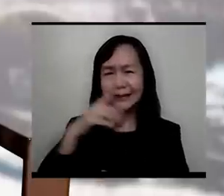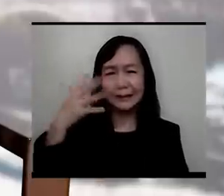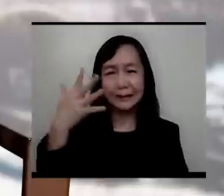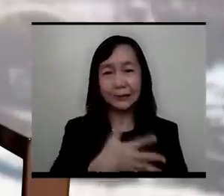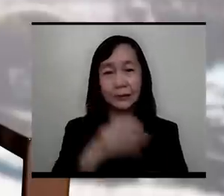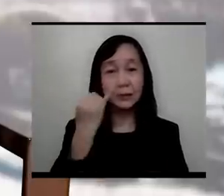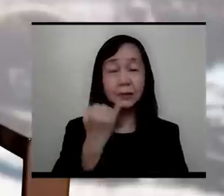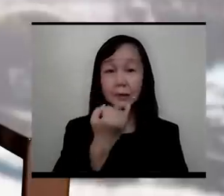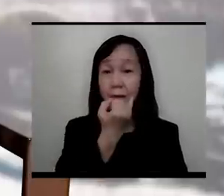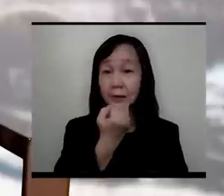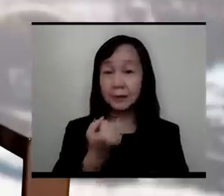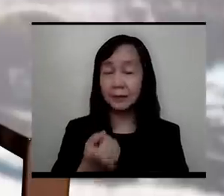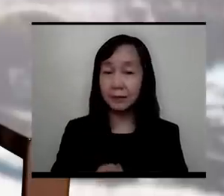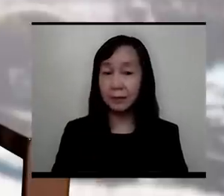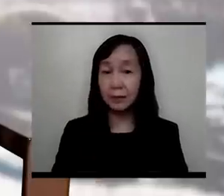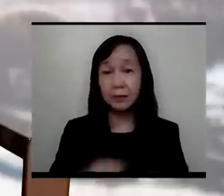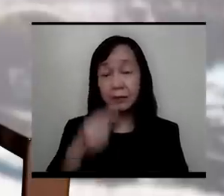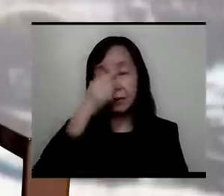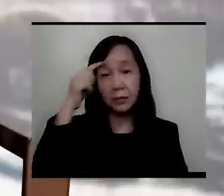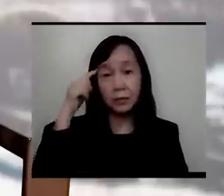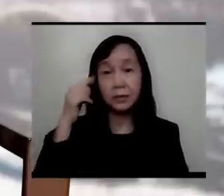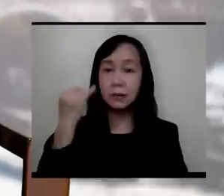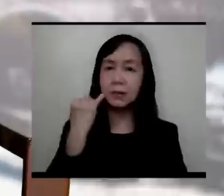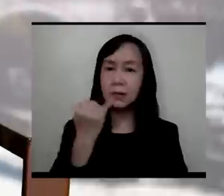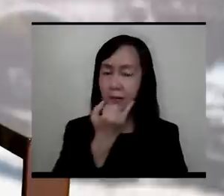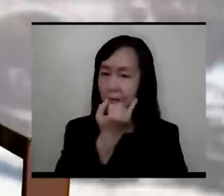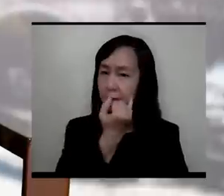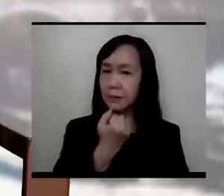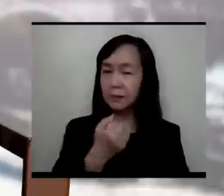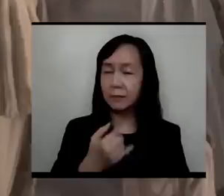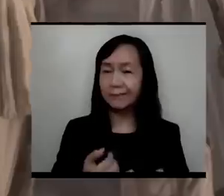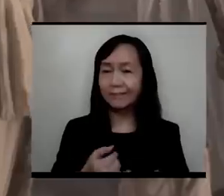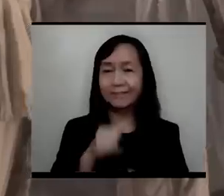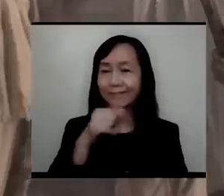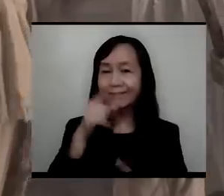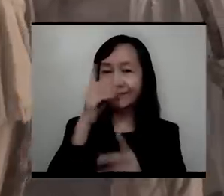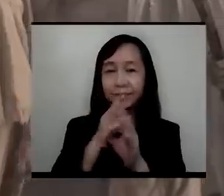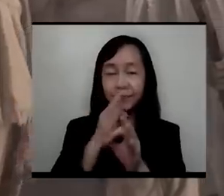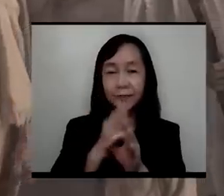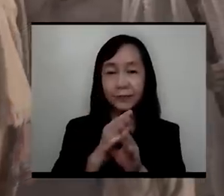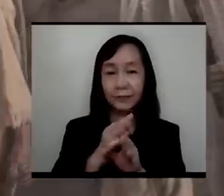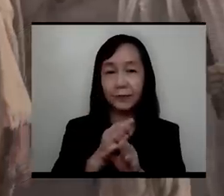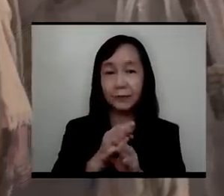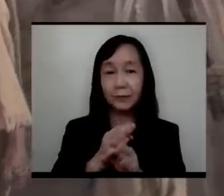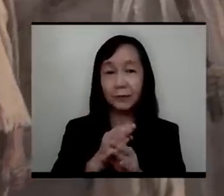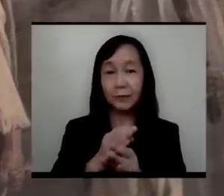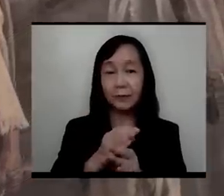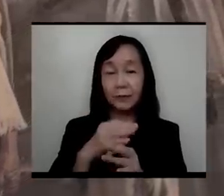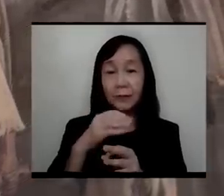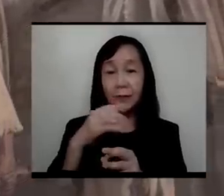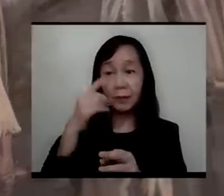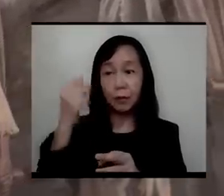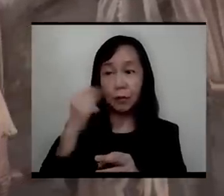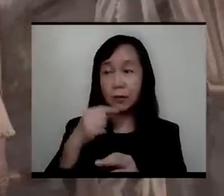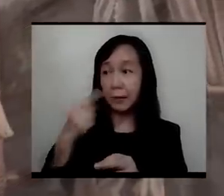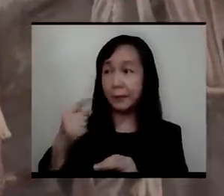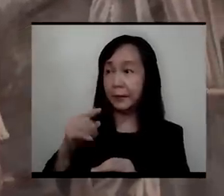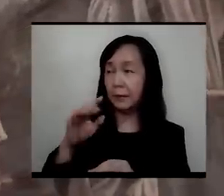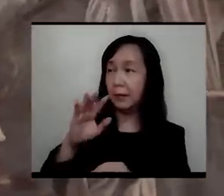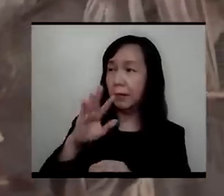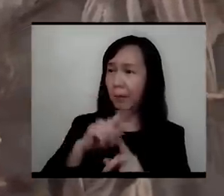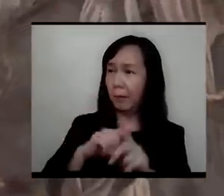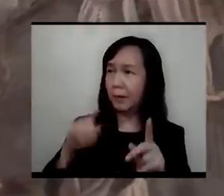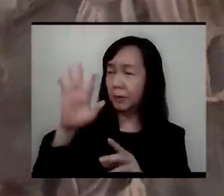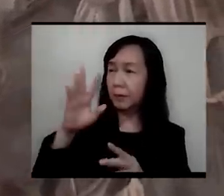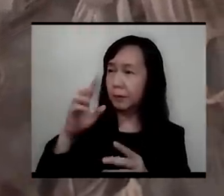You know, because of Israel's infidelity Moses said But they are your people You were the one who